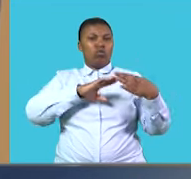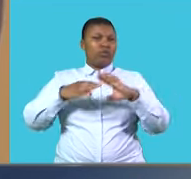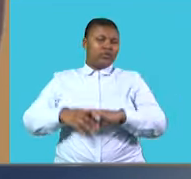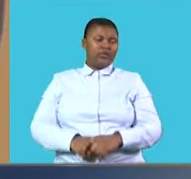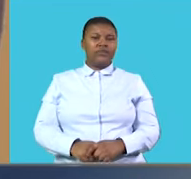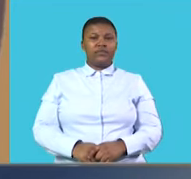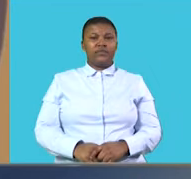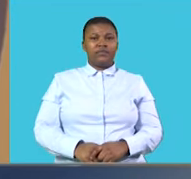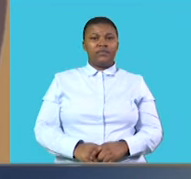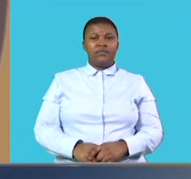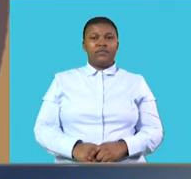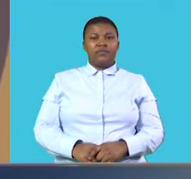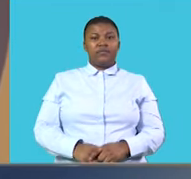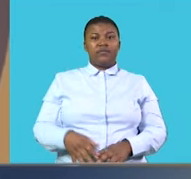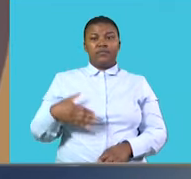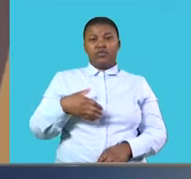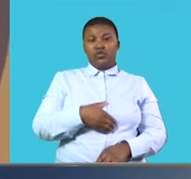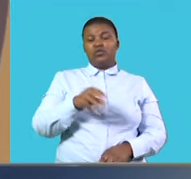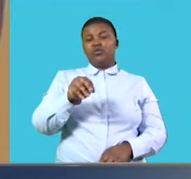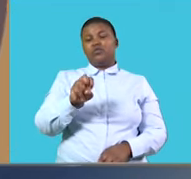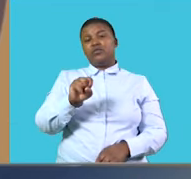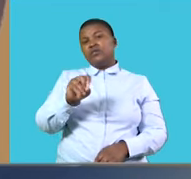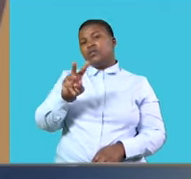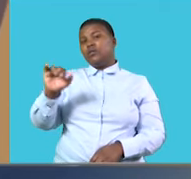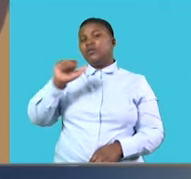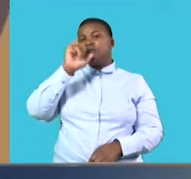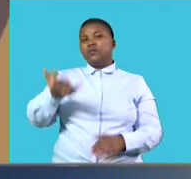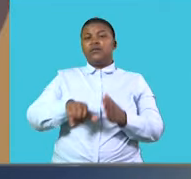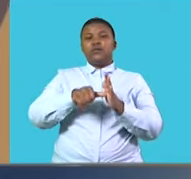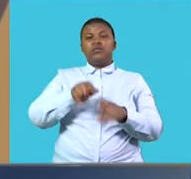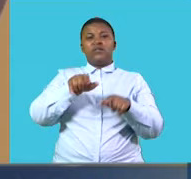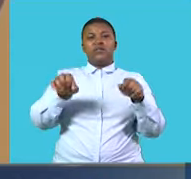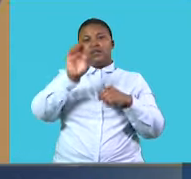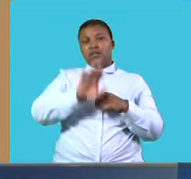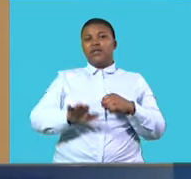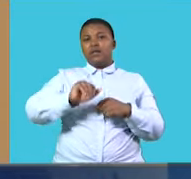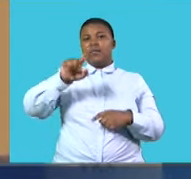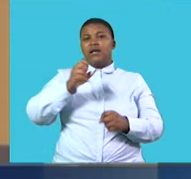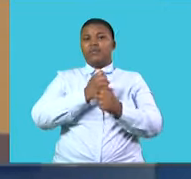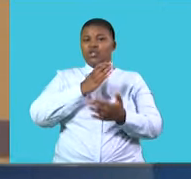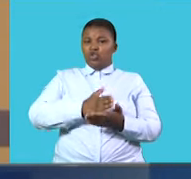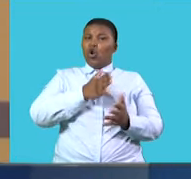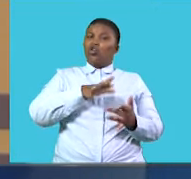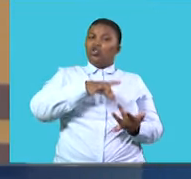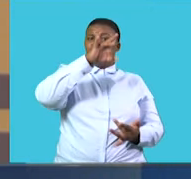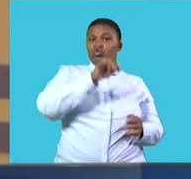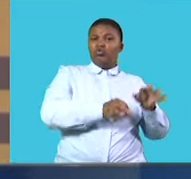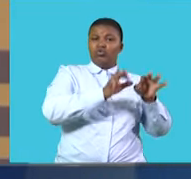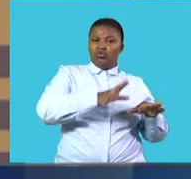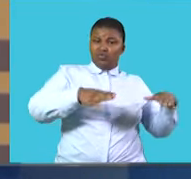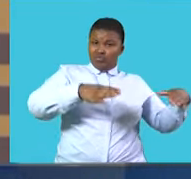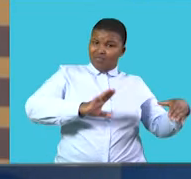weqembu uMosiwa Likota uthi into esemqoka kakhulu ukuthi abantu baseNingizimu Afrika bevotele iqembu elizokwazi ukubalalela futhi lenze